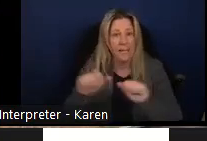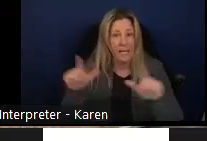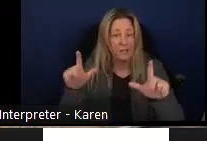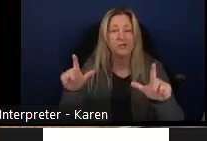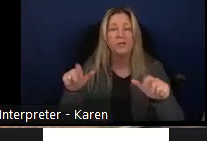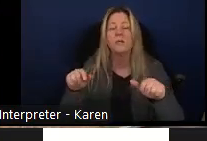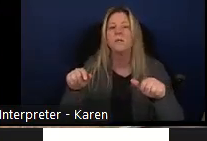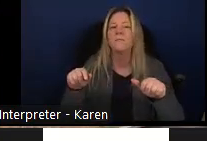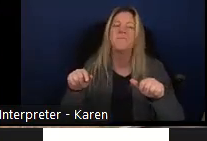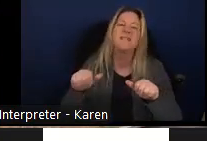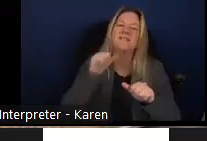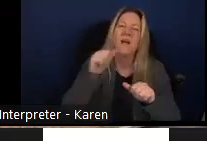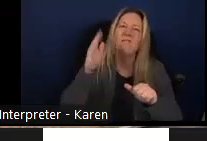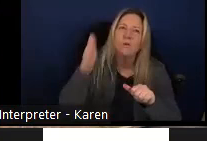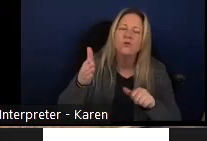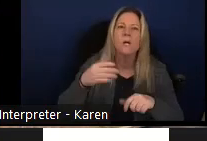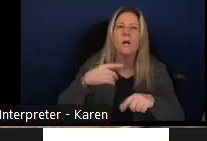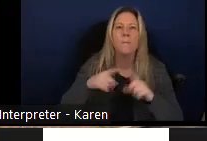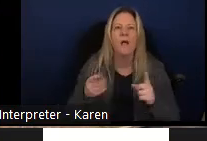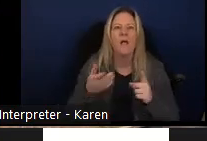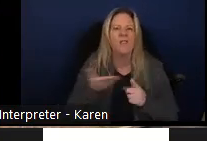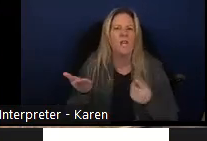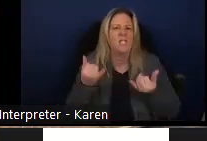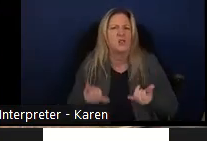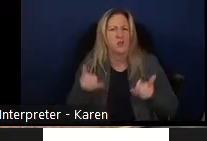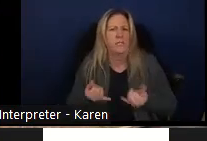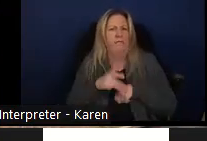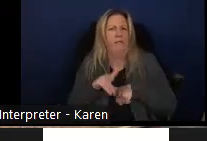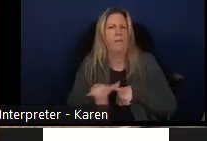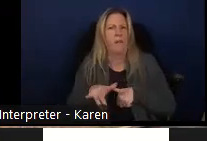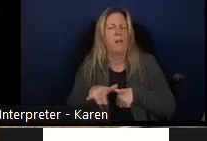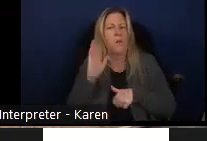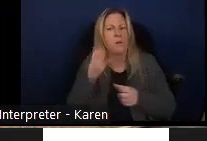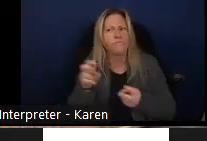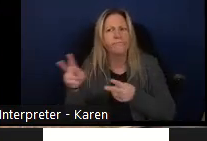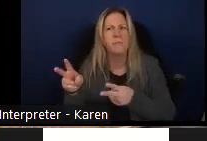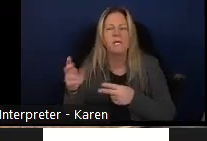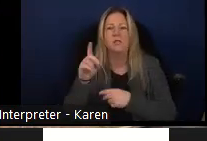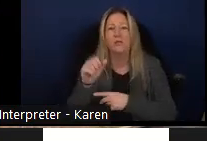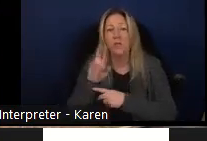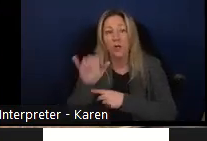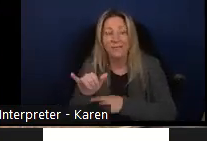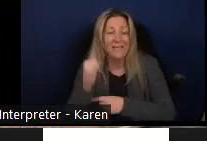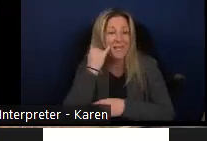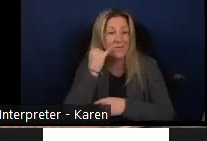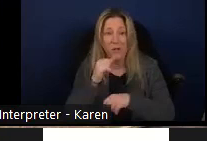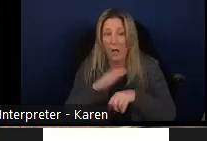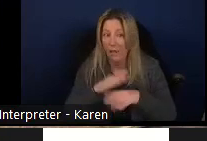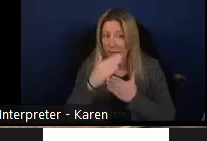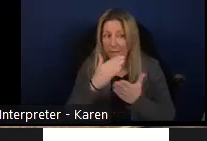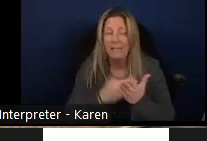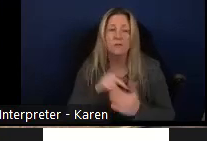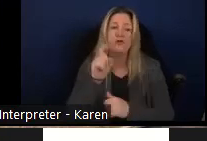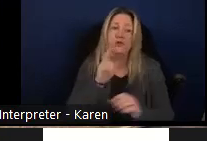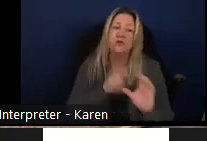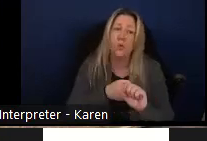necessarily put future opportunity on there, but only things that are current. So Darcy, if you're not on that list already, you should be. But